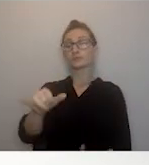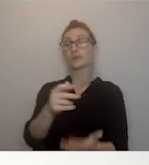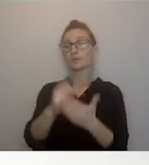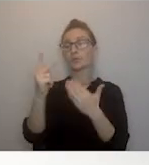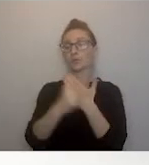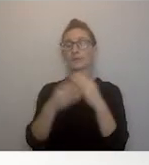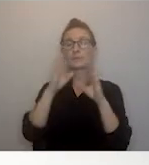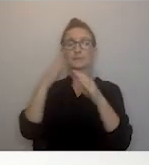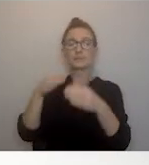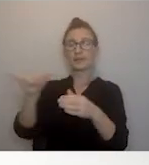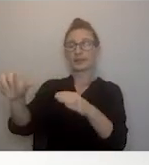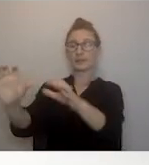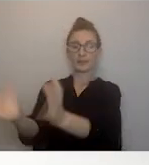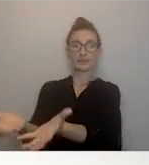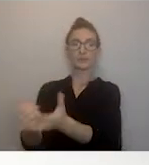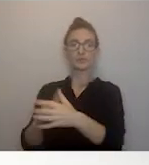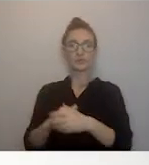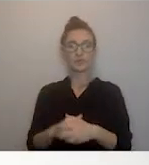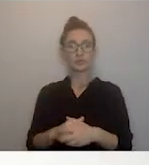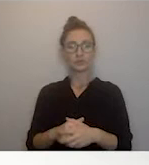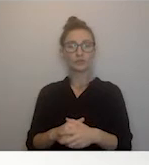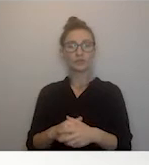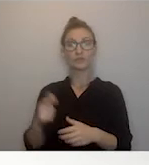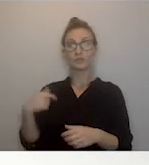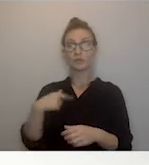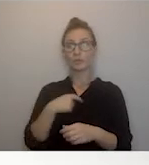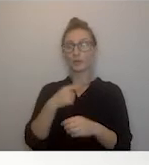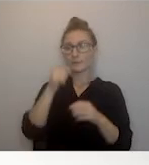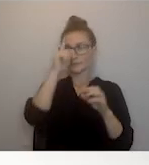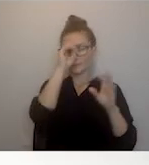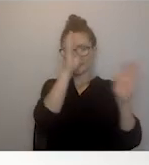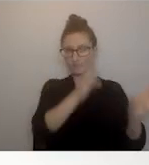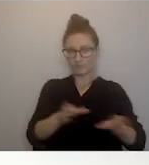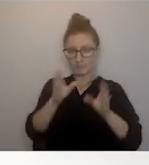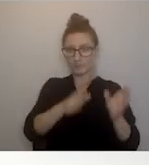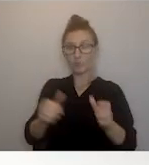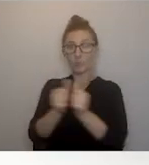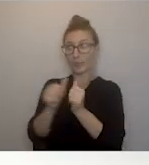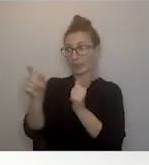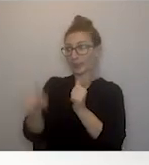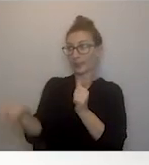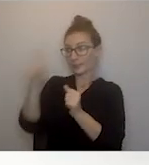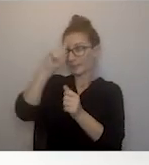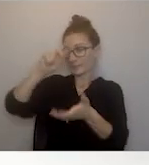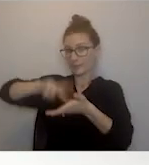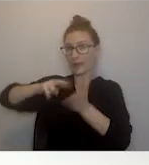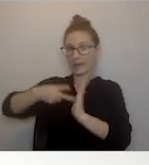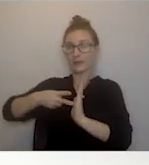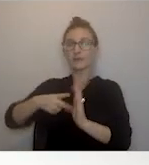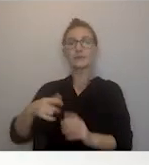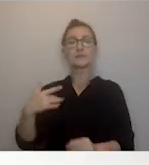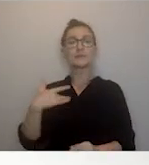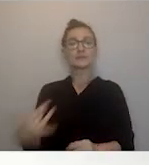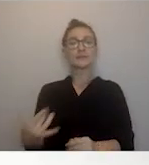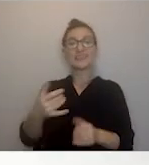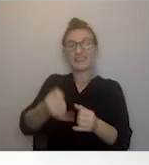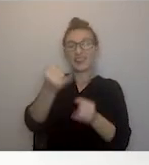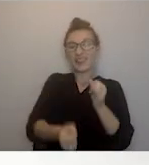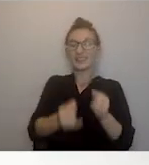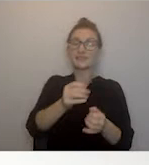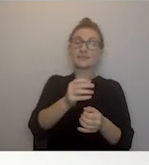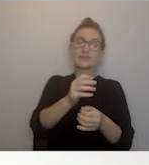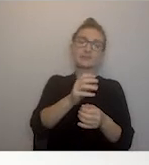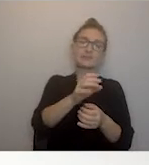incarceration. So this program is specific for this population. It was designed with them in mind, and it typically goes for their last 8 to 16 weeks